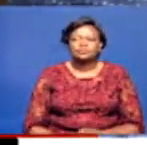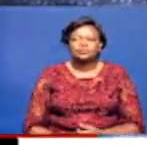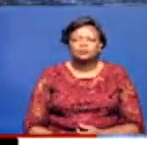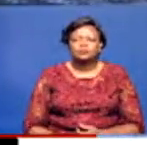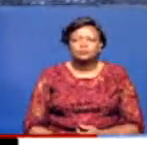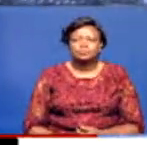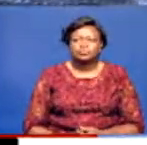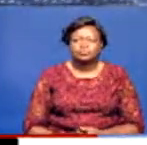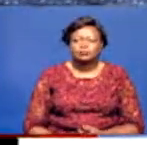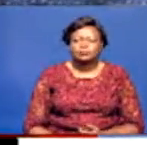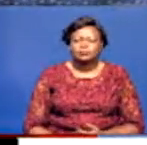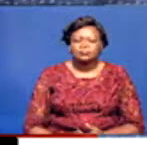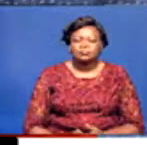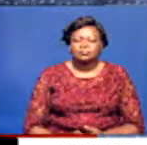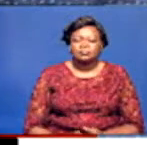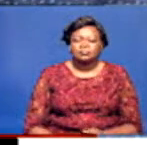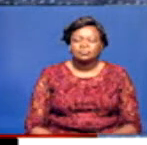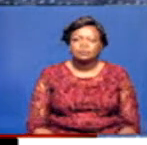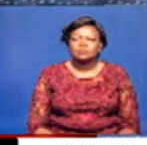Edition.